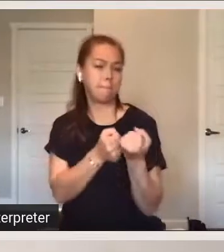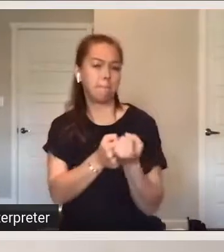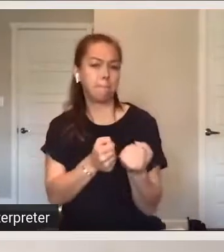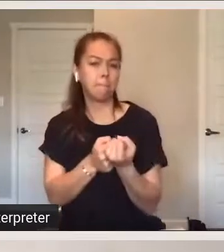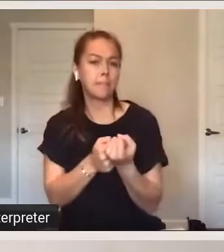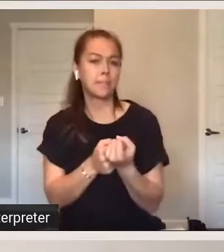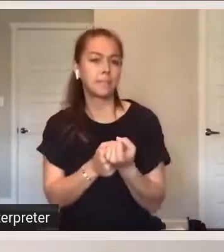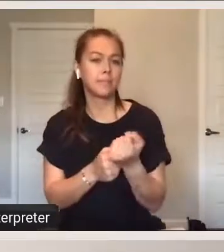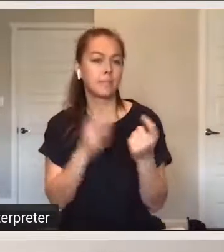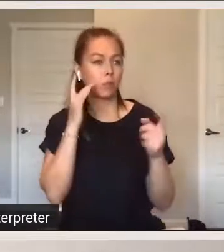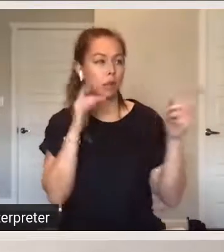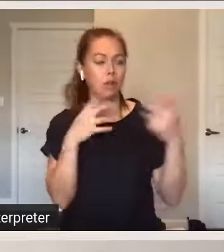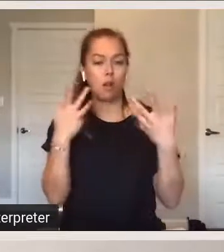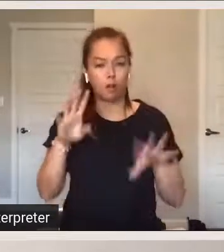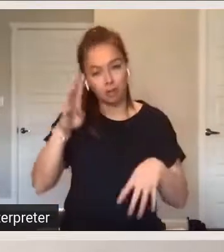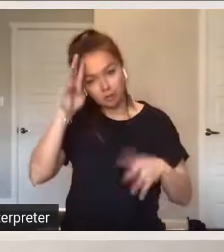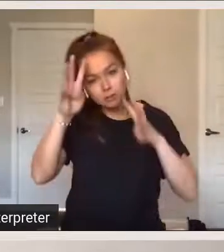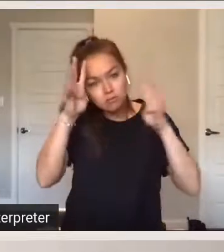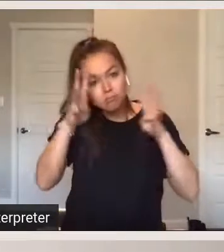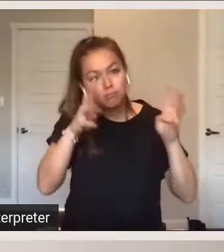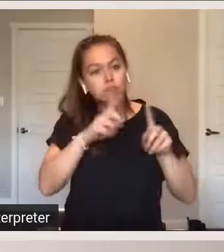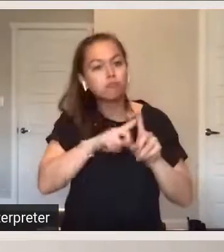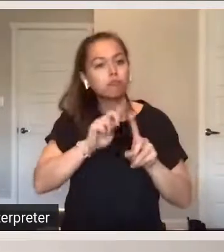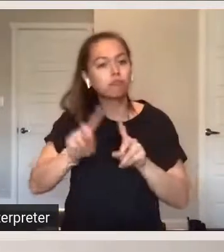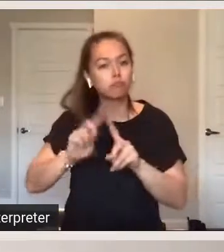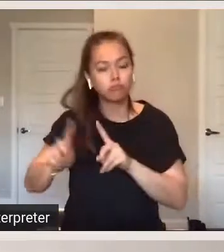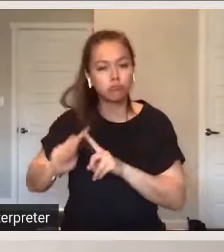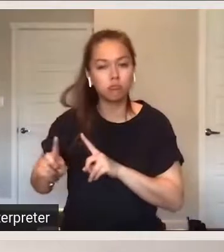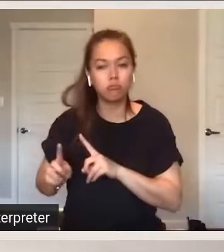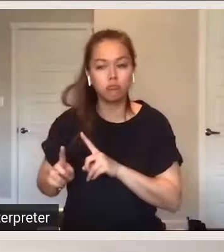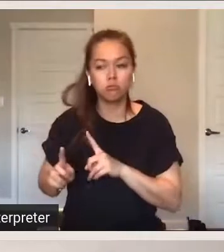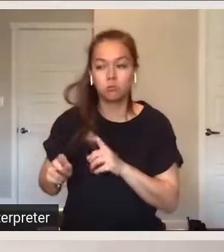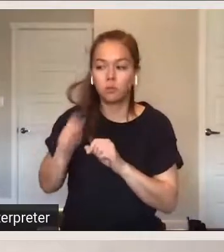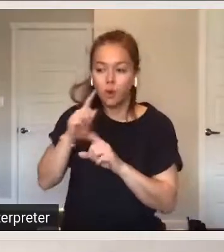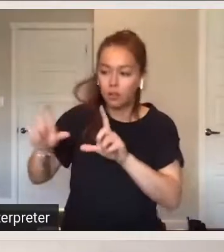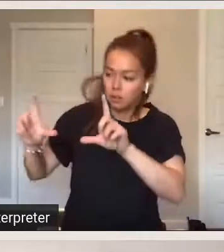created for the shot, for the scene.